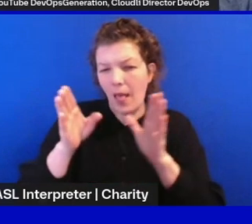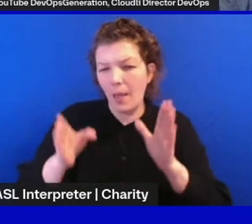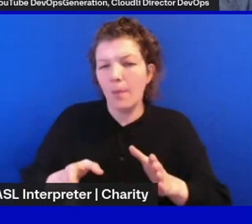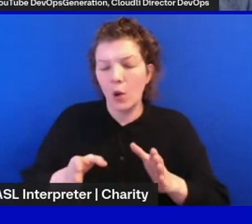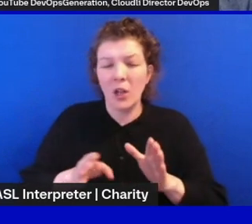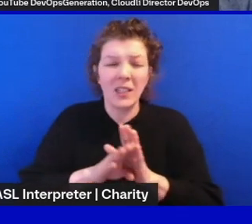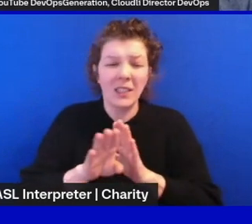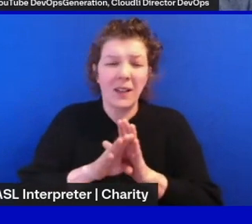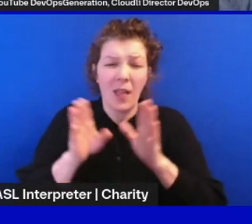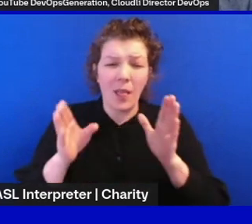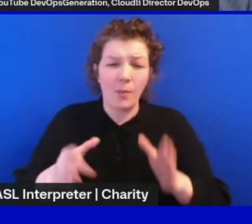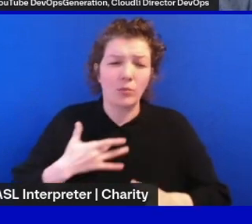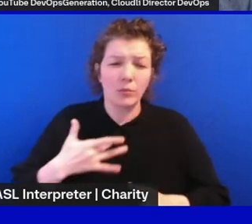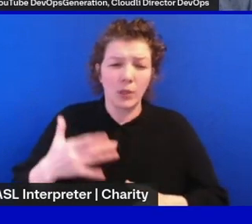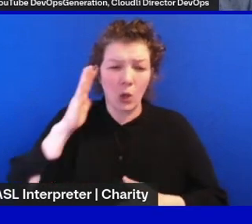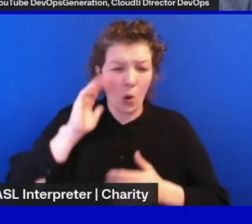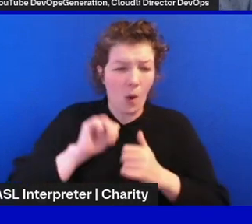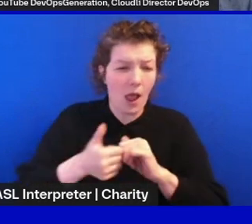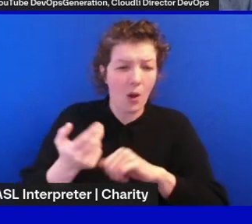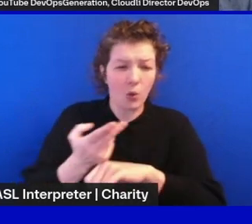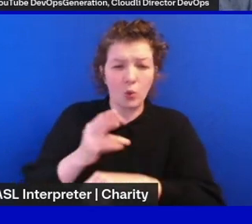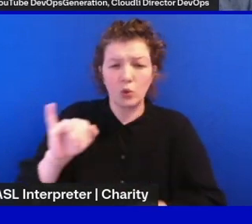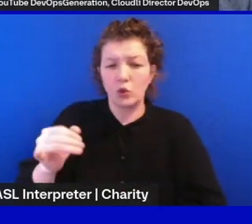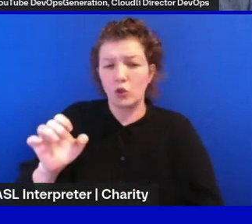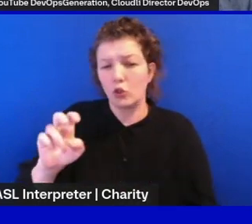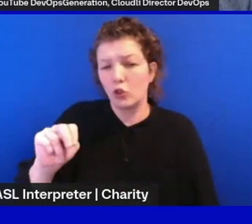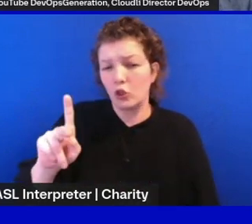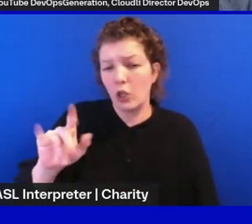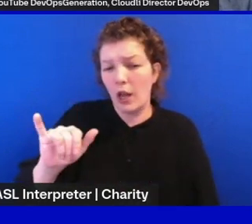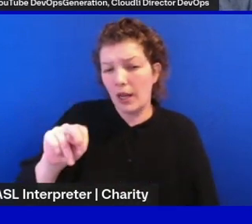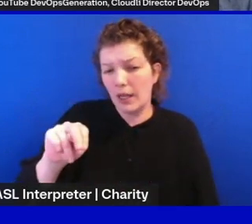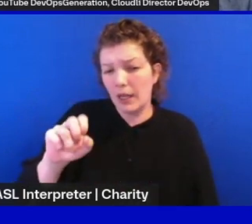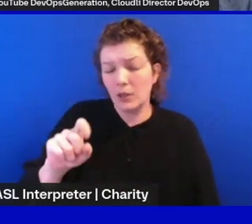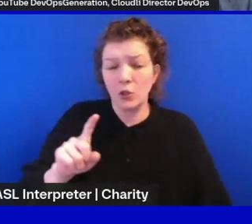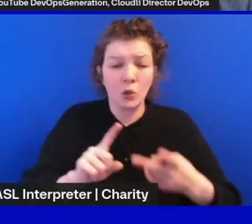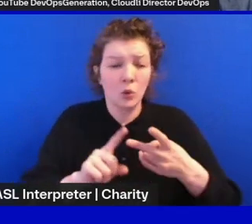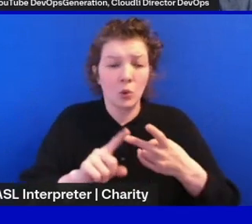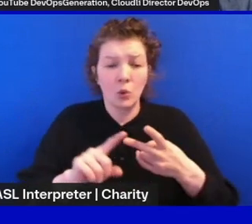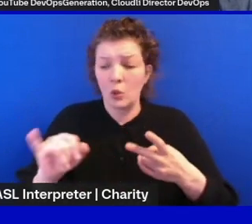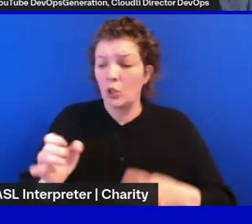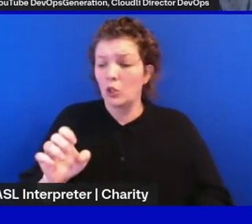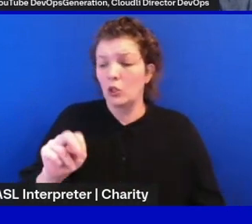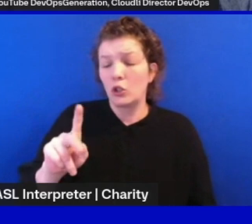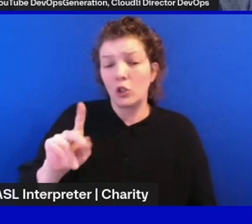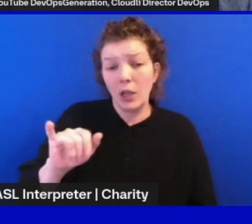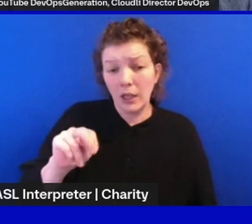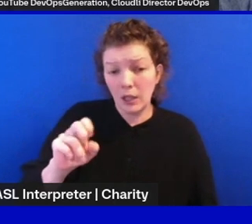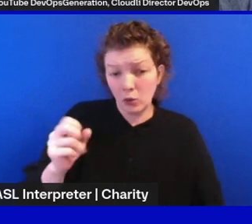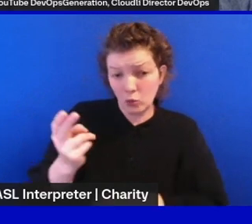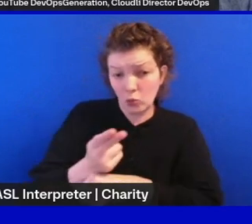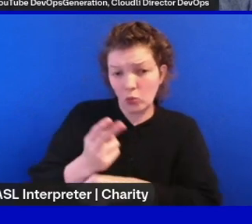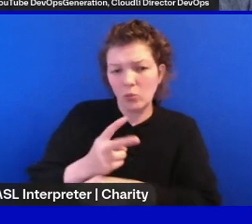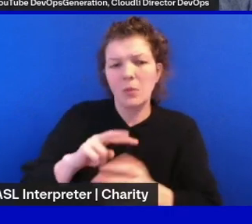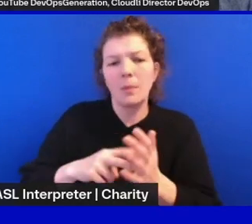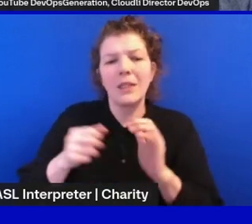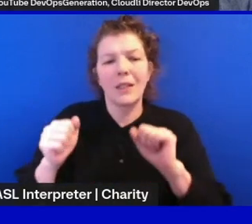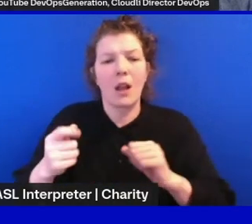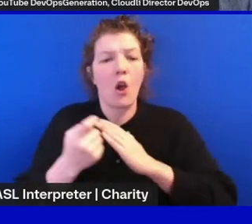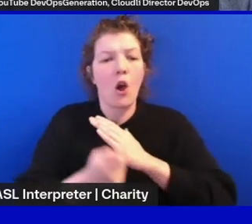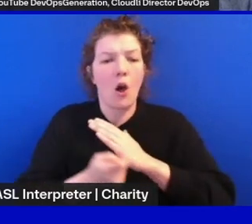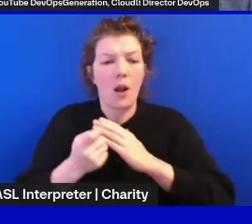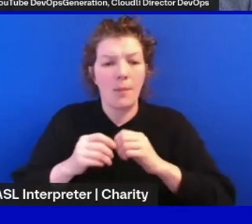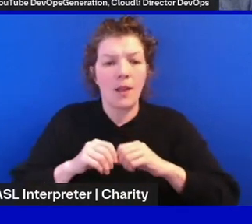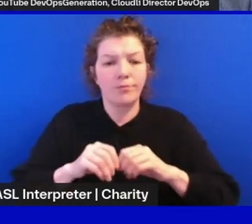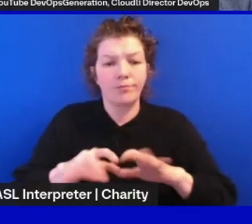use Jenkins. But 2, if it's handled by Jenkins, that means that you can now automate submission of your job to that